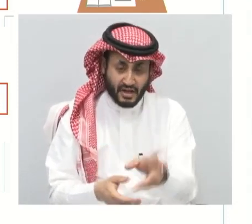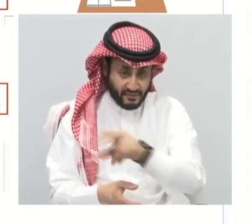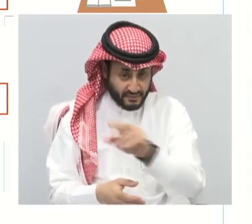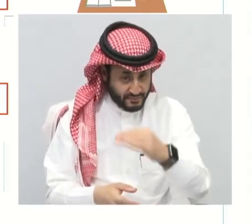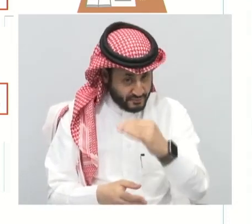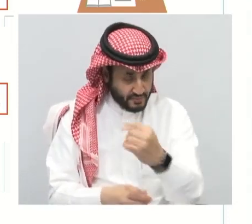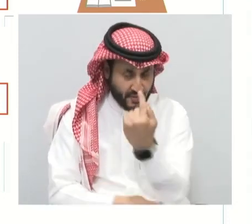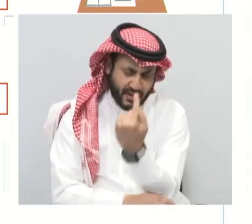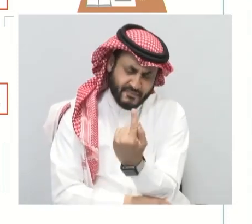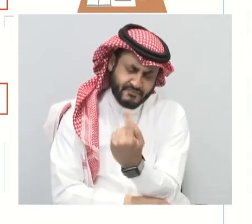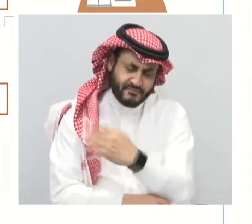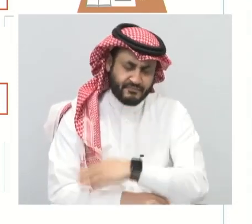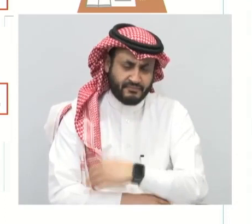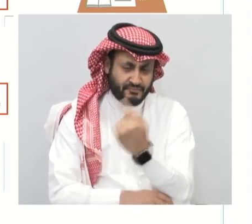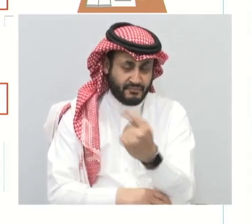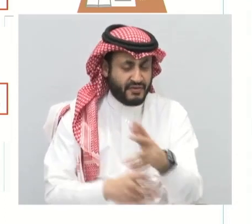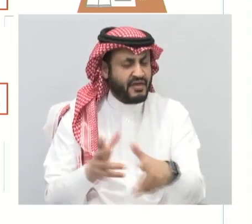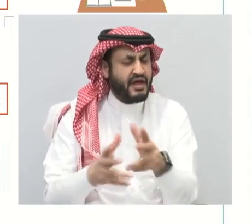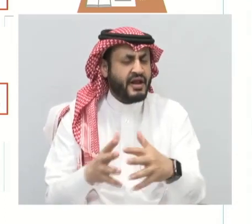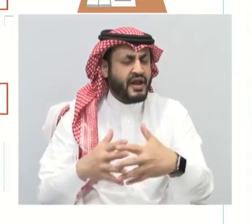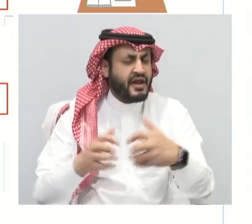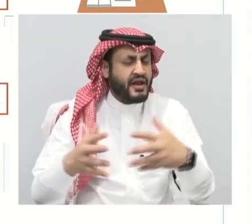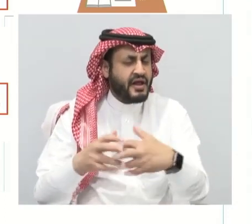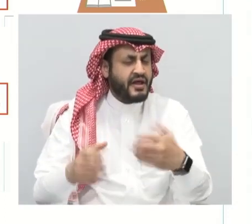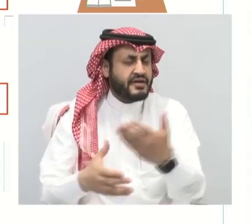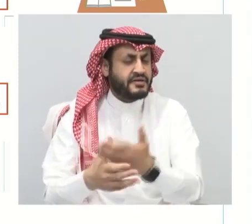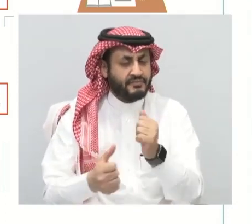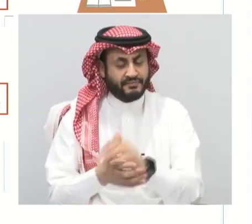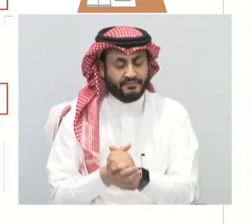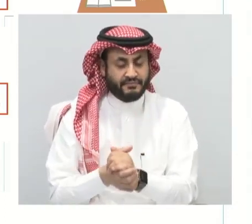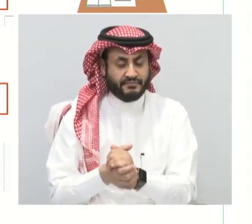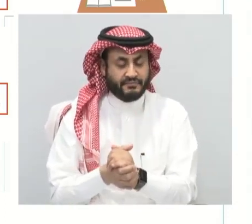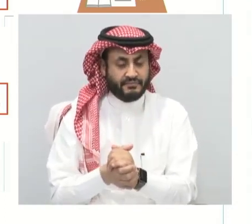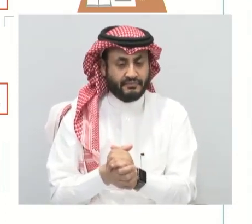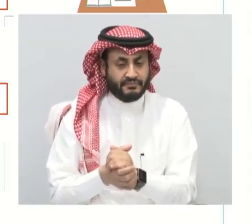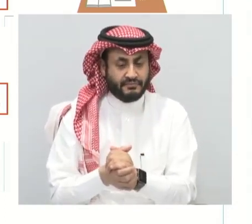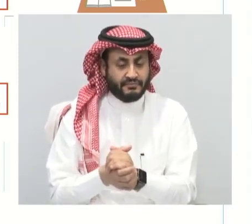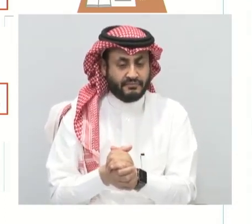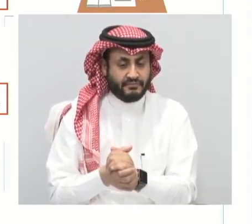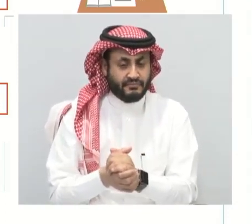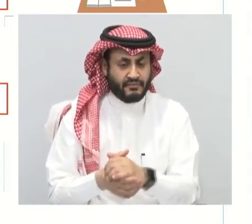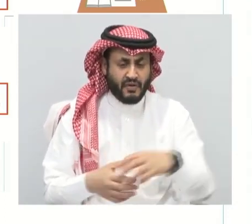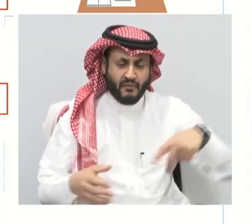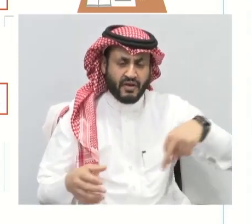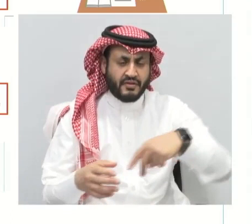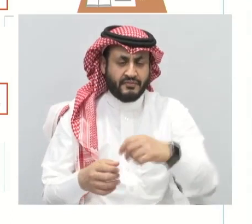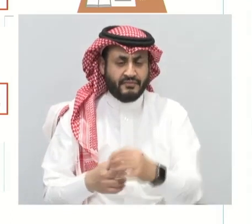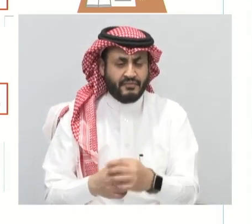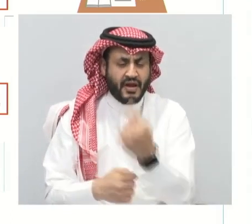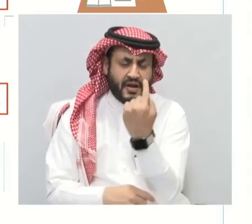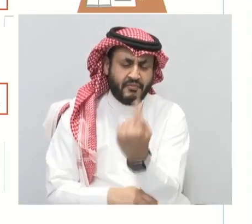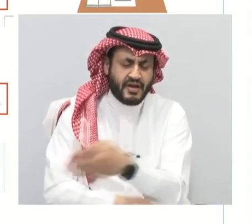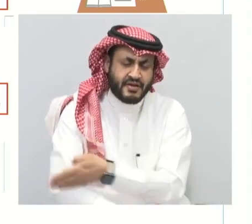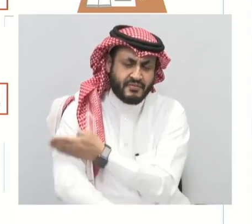and apologize and explain why. Okay. For example, when somebody comes to you and said, please help